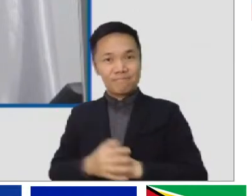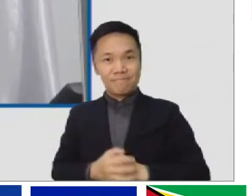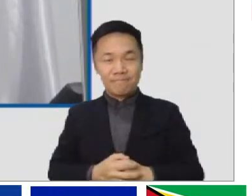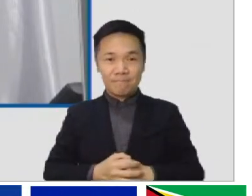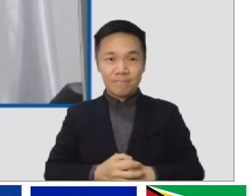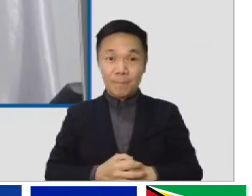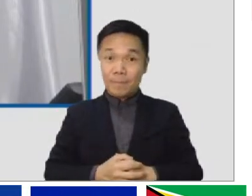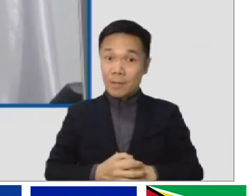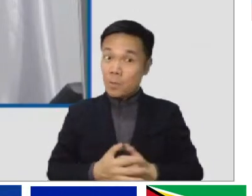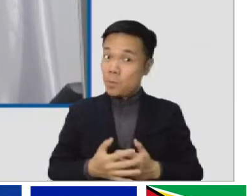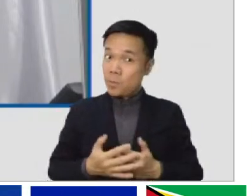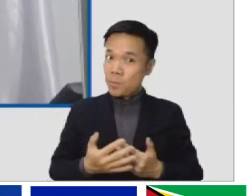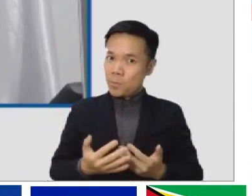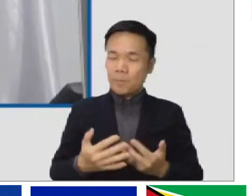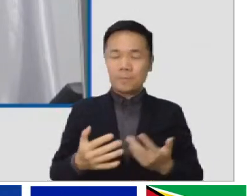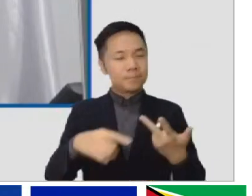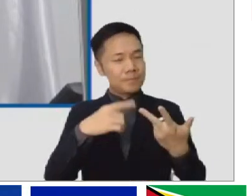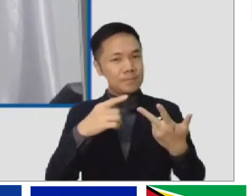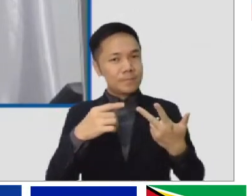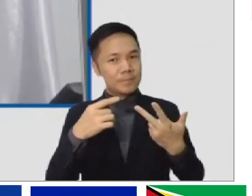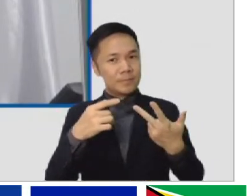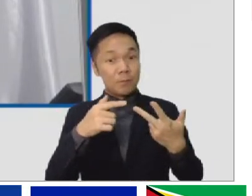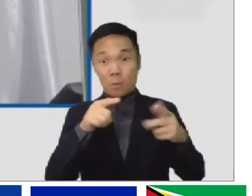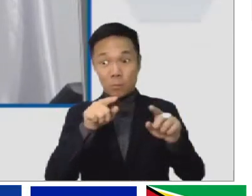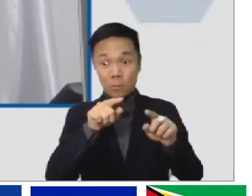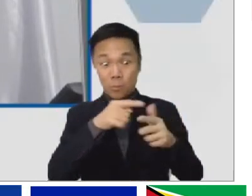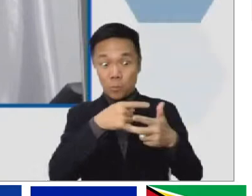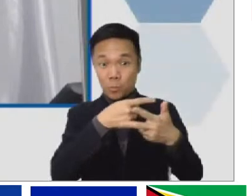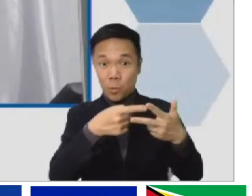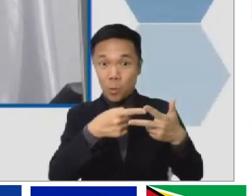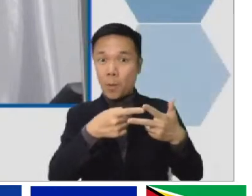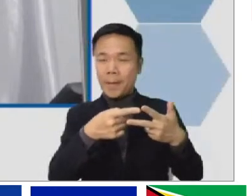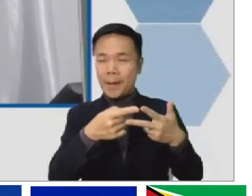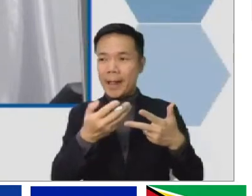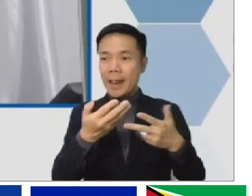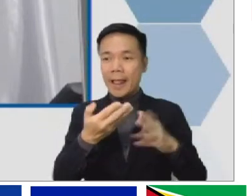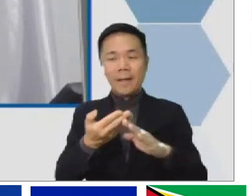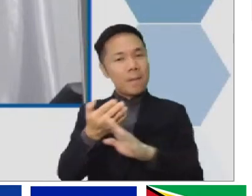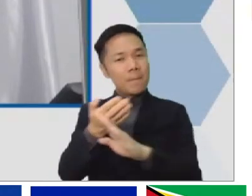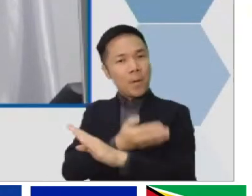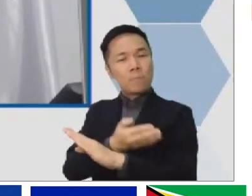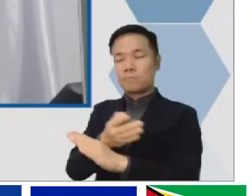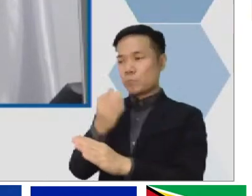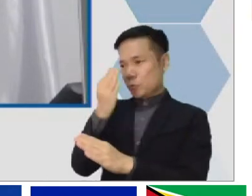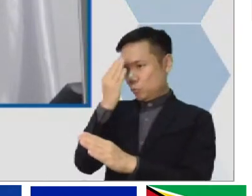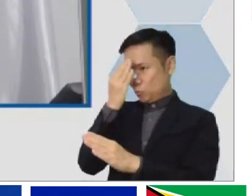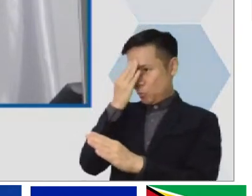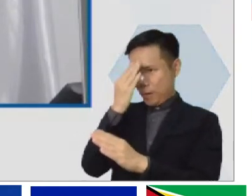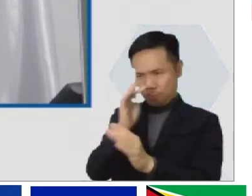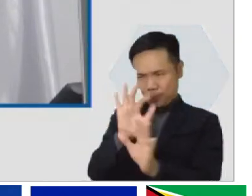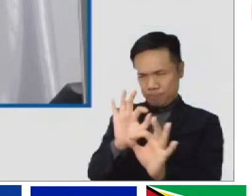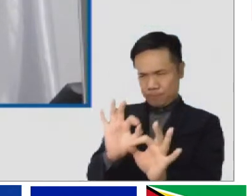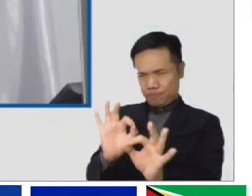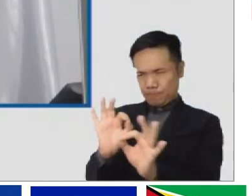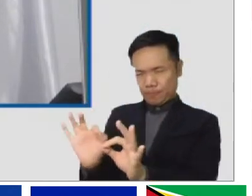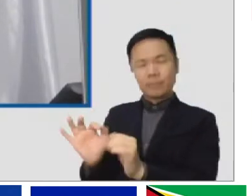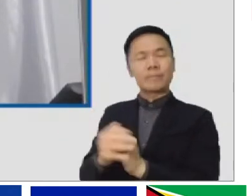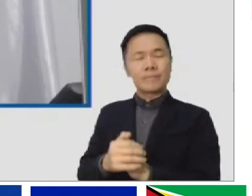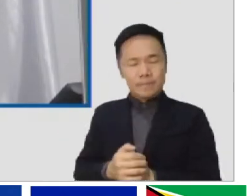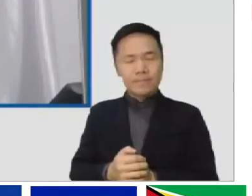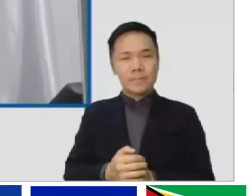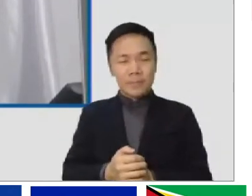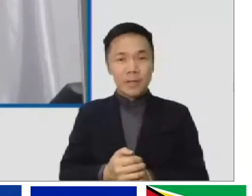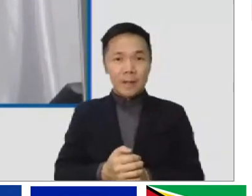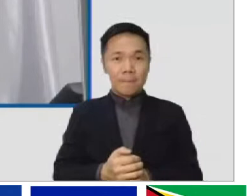for the response. But we are also aware that in addition to go